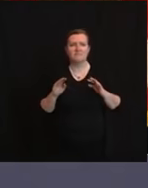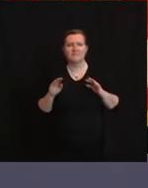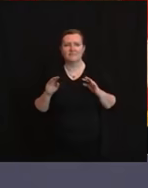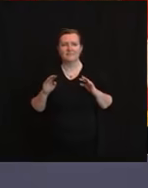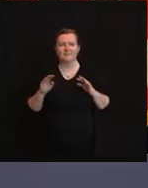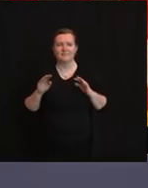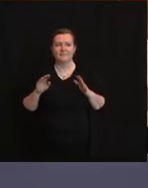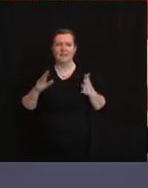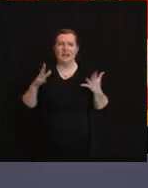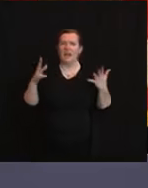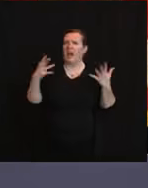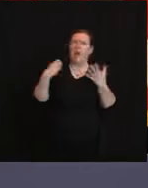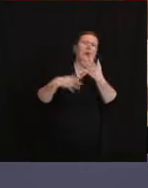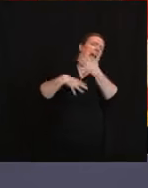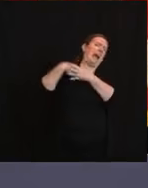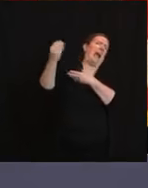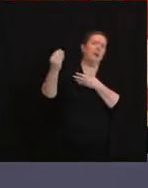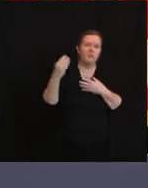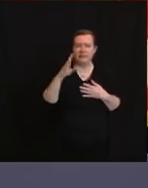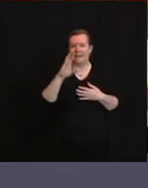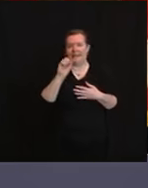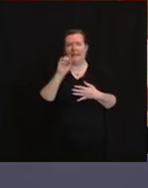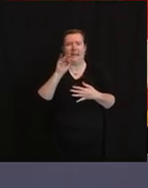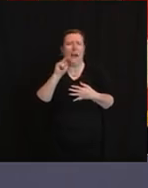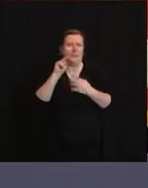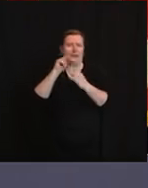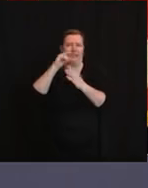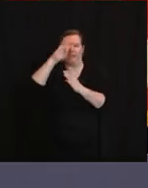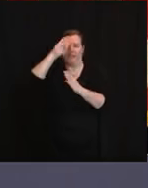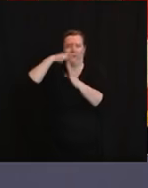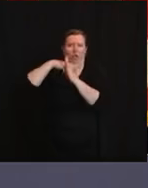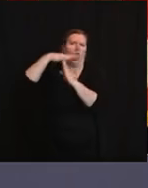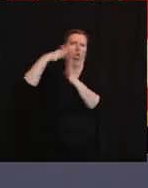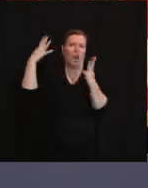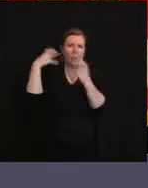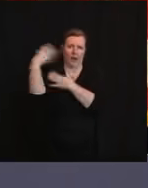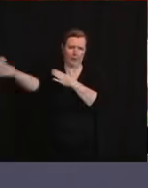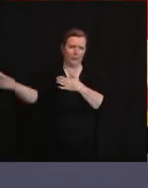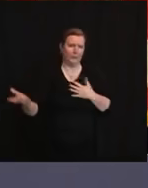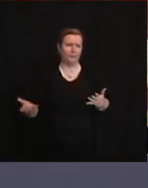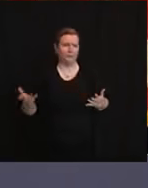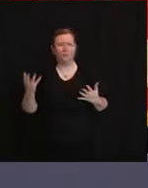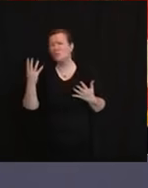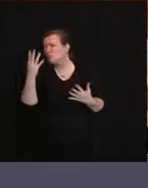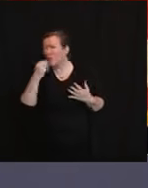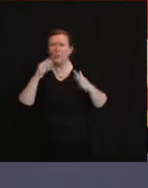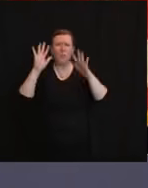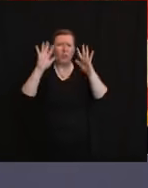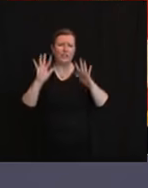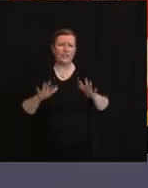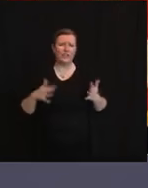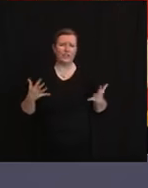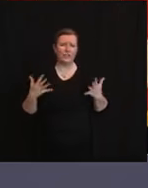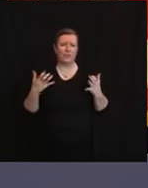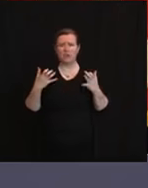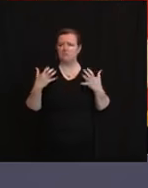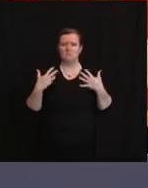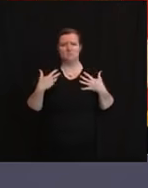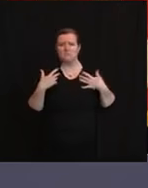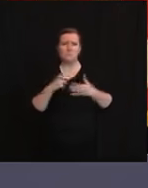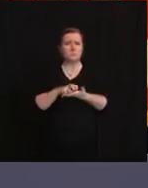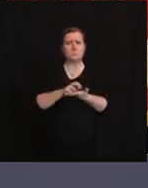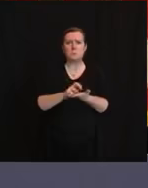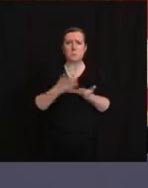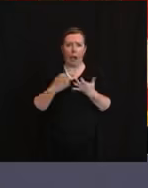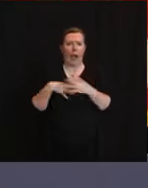weather, which, if today is an indication, is beginning to get better. We accept that. I also have to say it